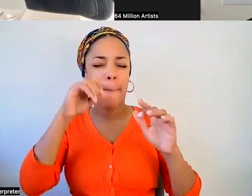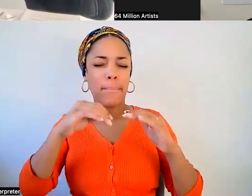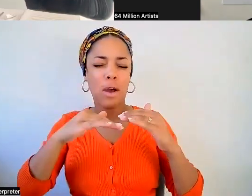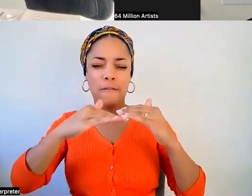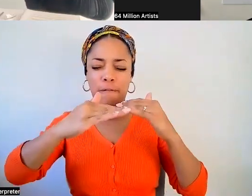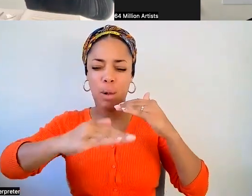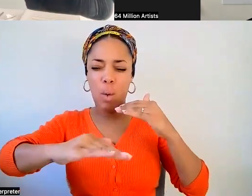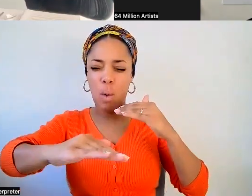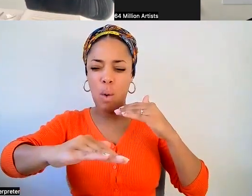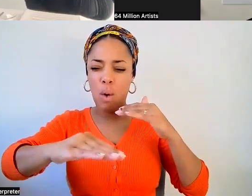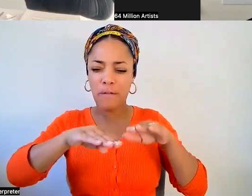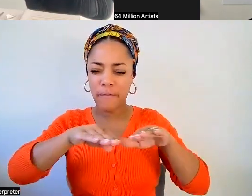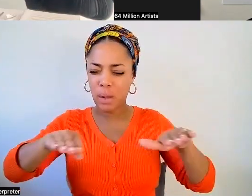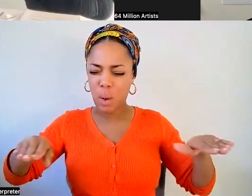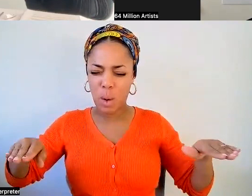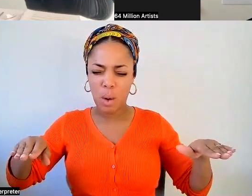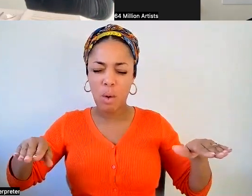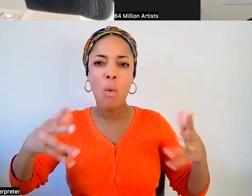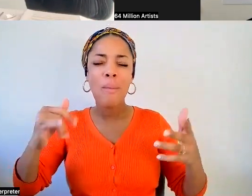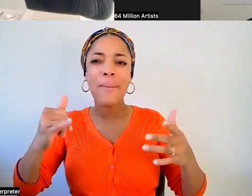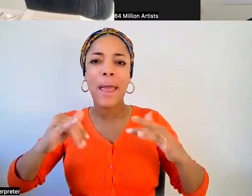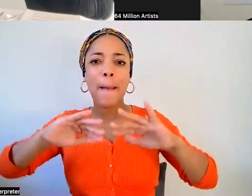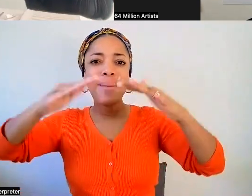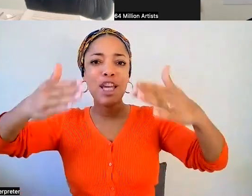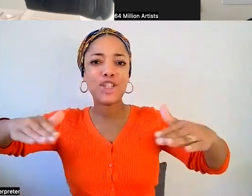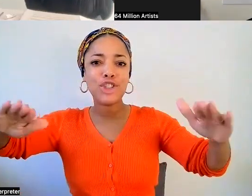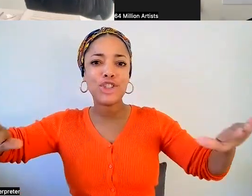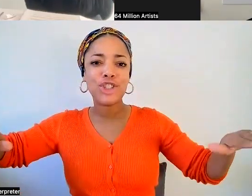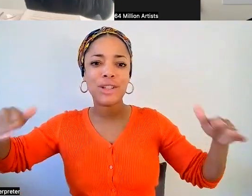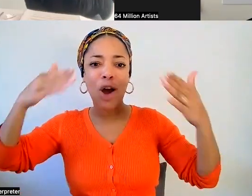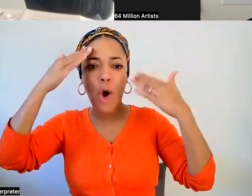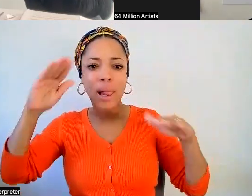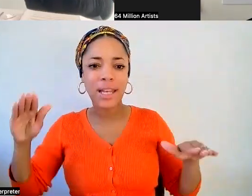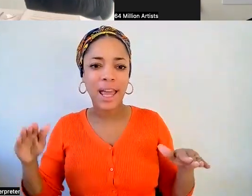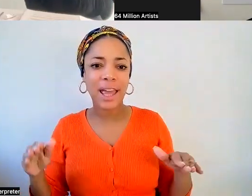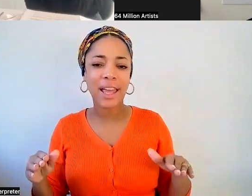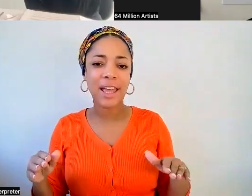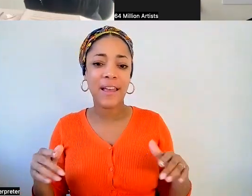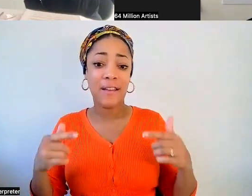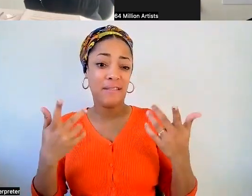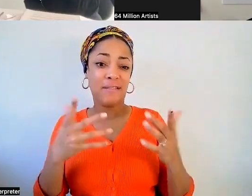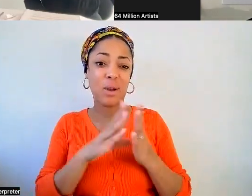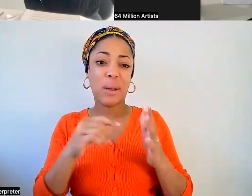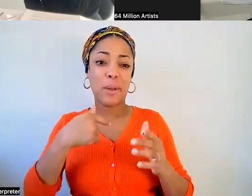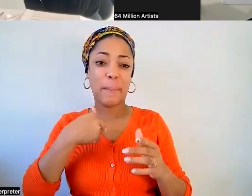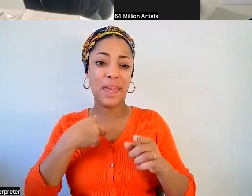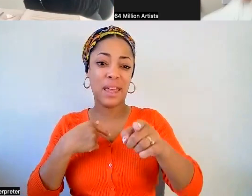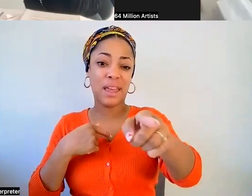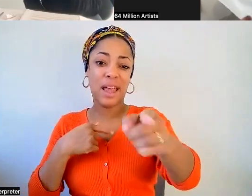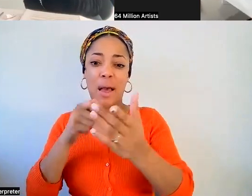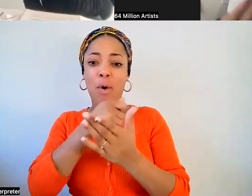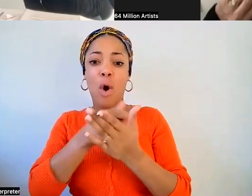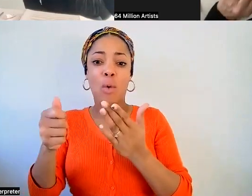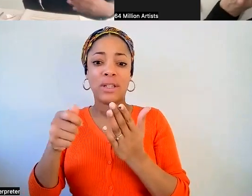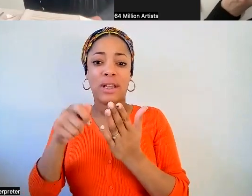beach. Maybe it's a holiday. So you jot some things down. You see, Louis, this is me. I am always jotting things down. Can you see that? There